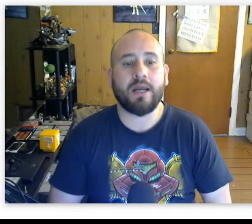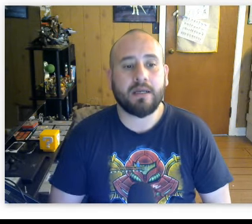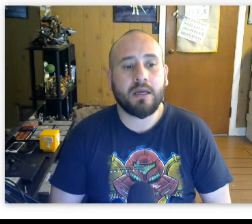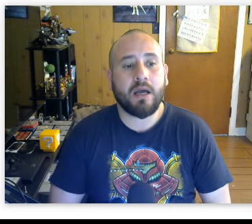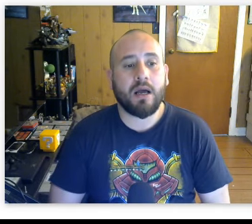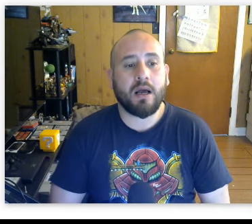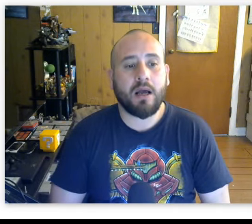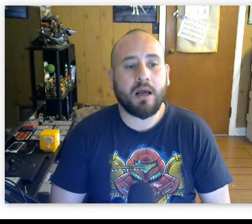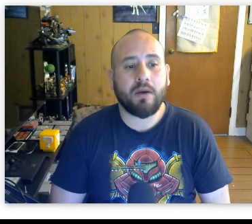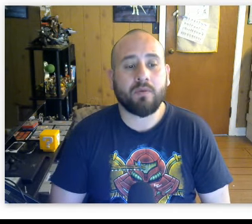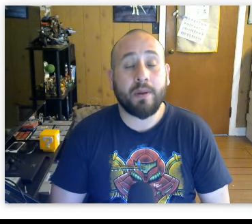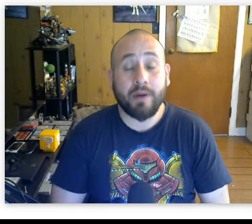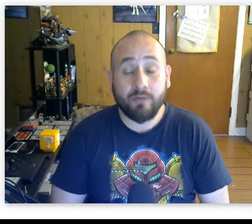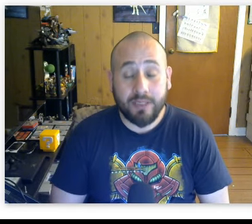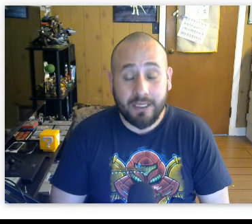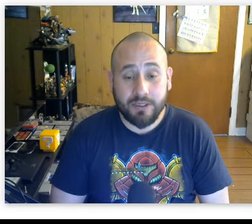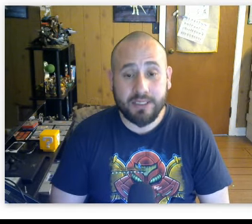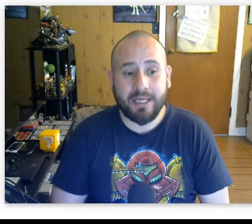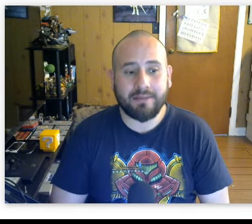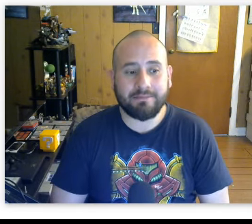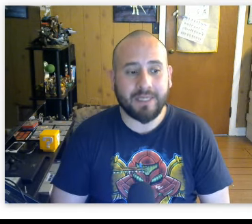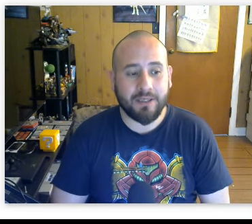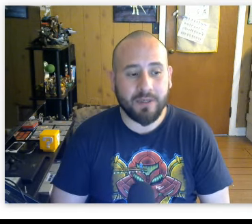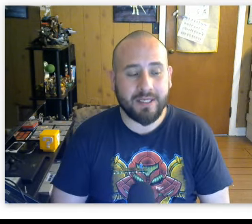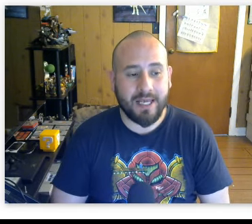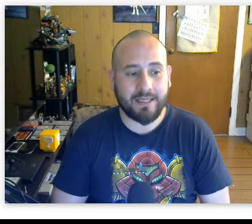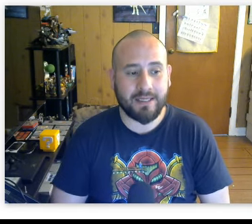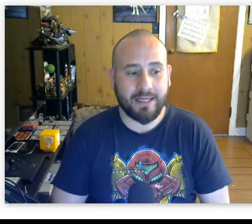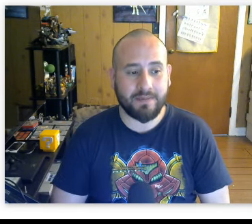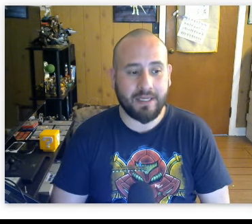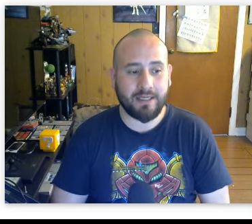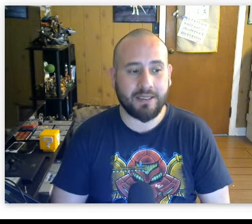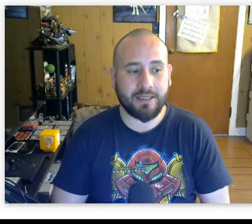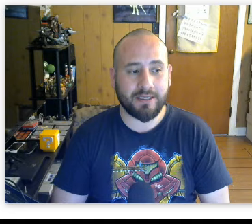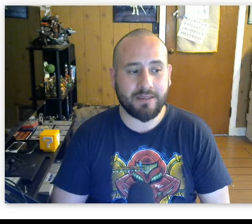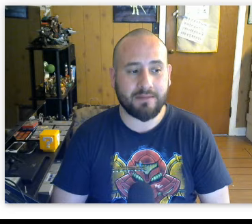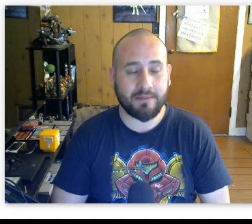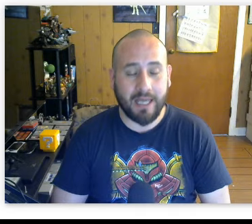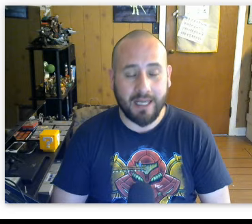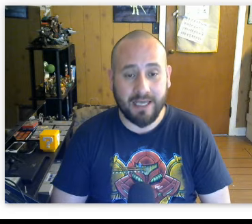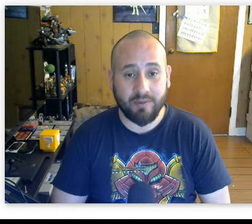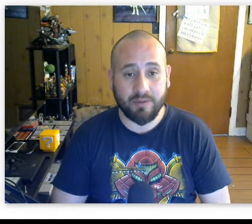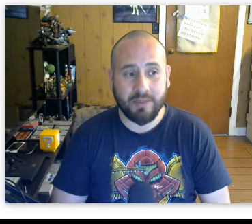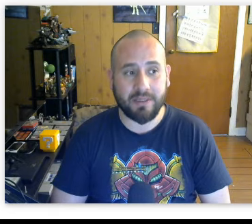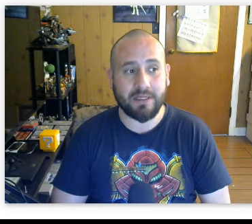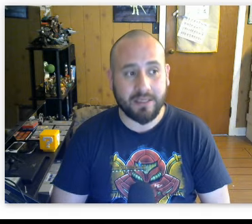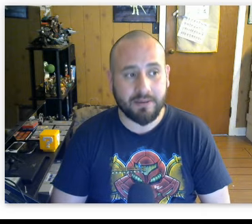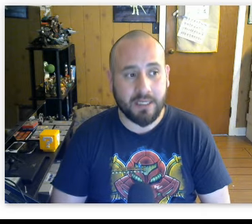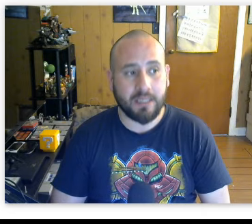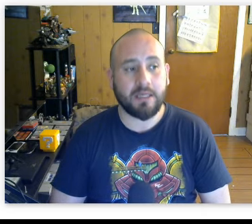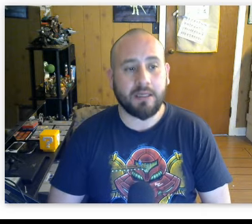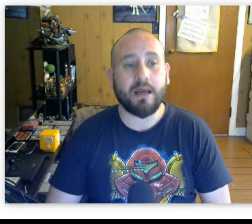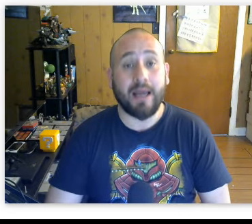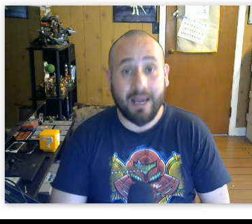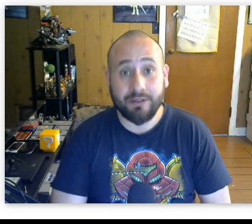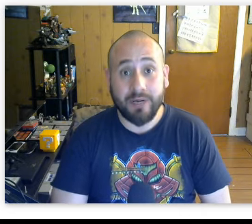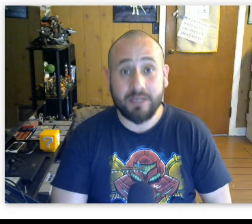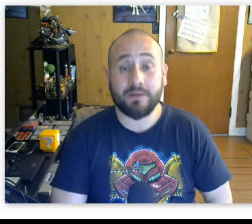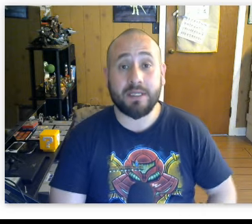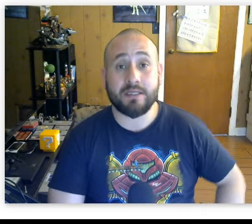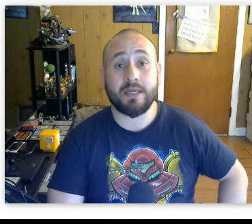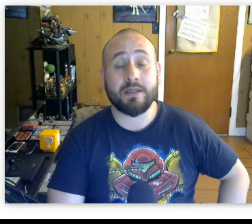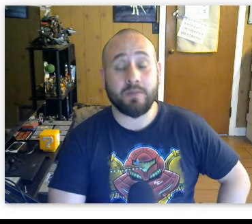All right. Remember, I really need you to sign. You can take this next minute and just not sign with me, but I have